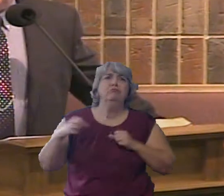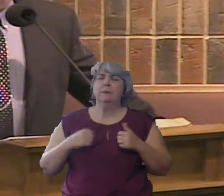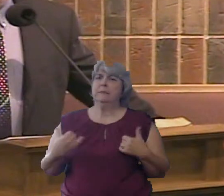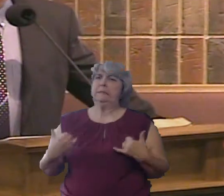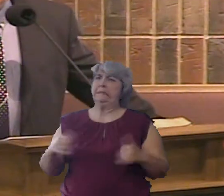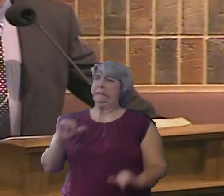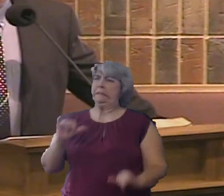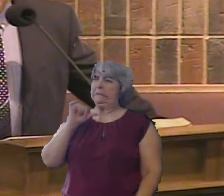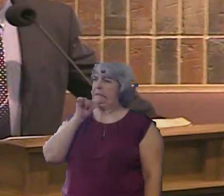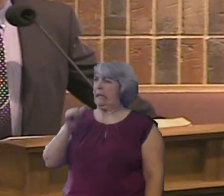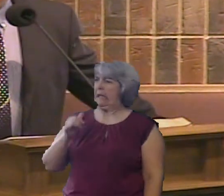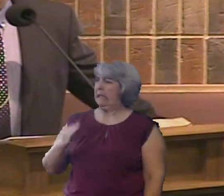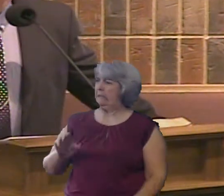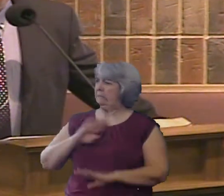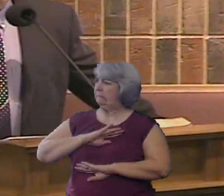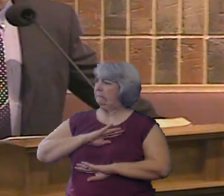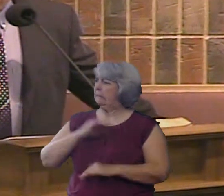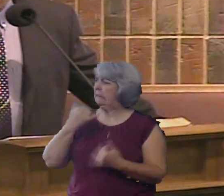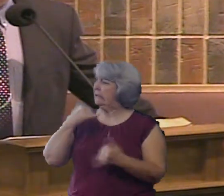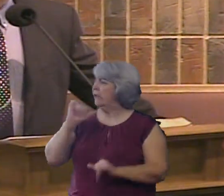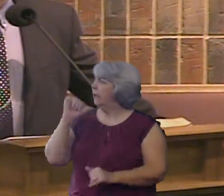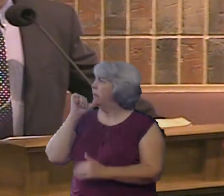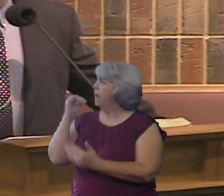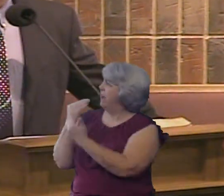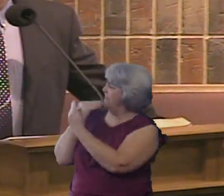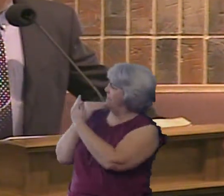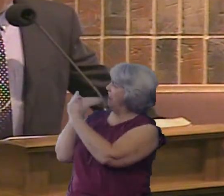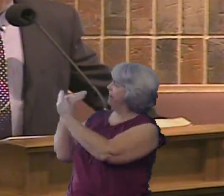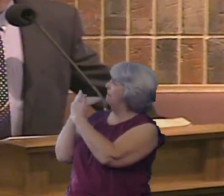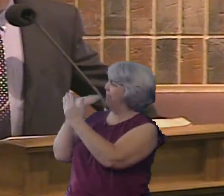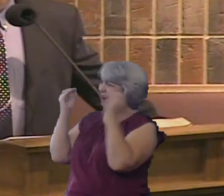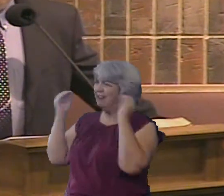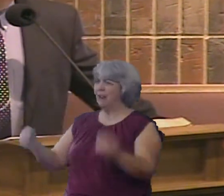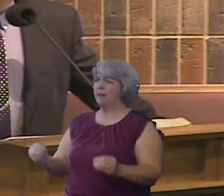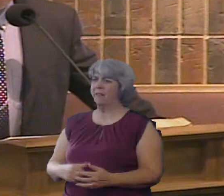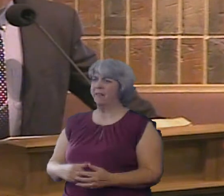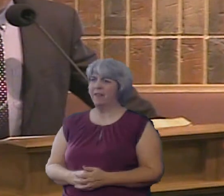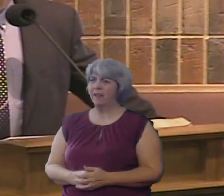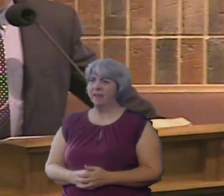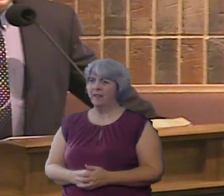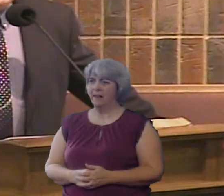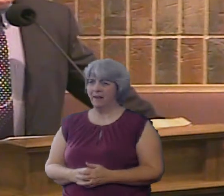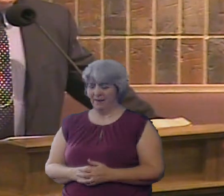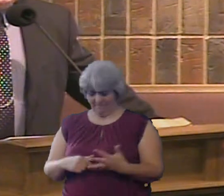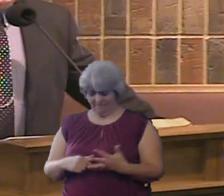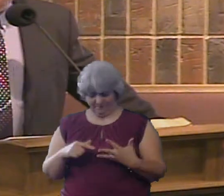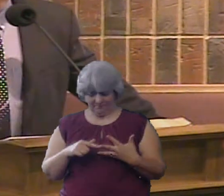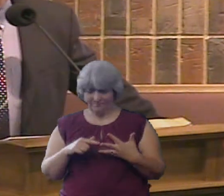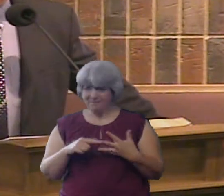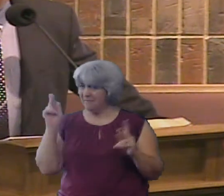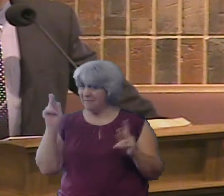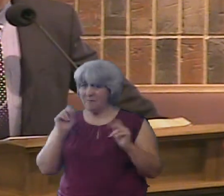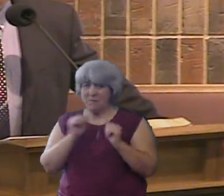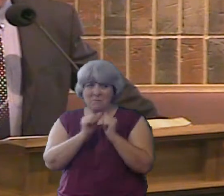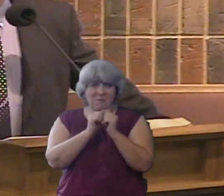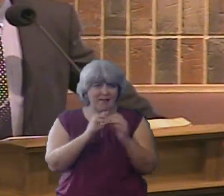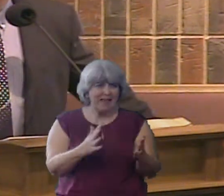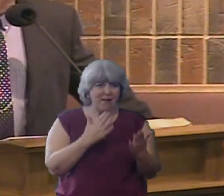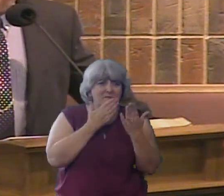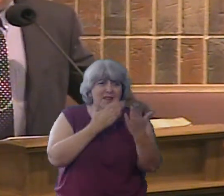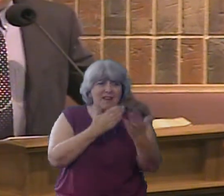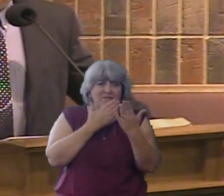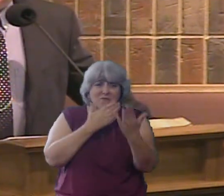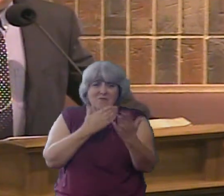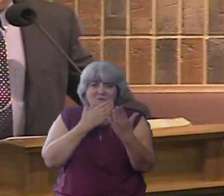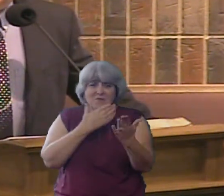grateful. If they don't have gratefulness, thankfulness for what comes to them, you cannot give them